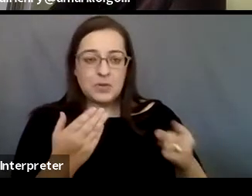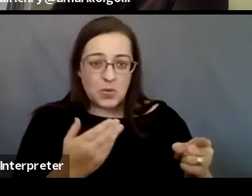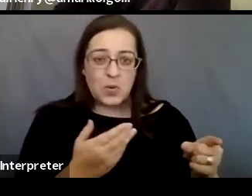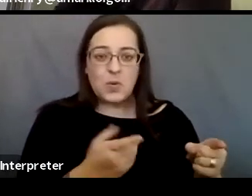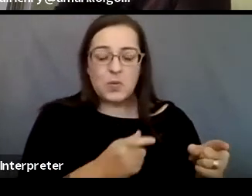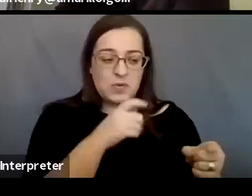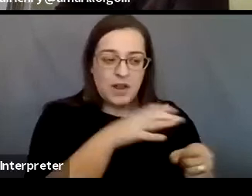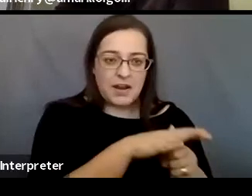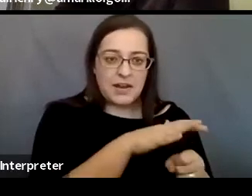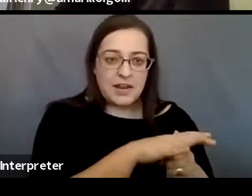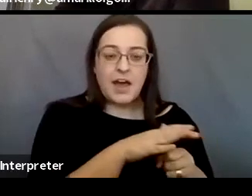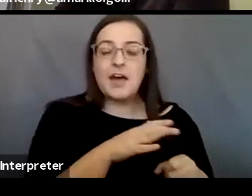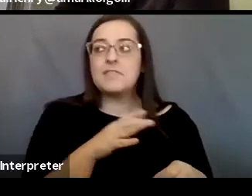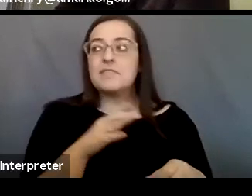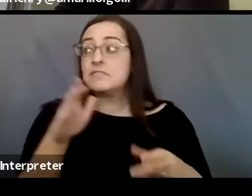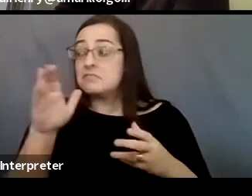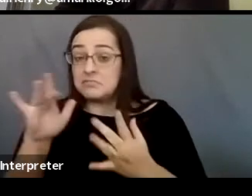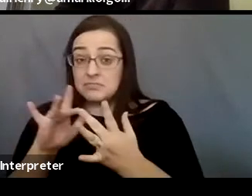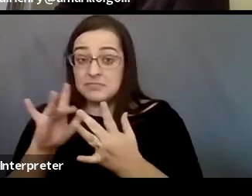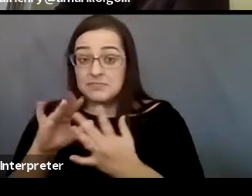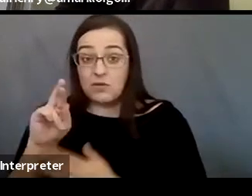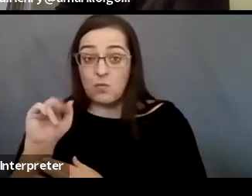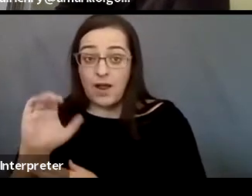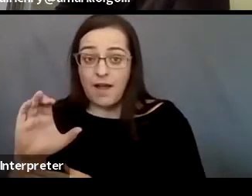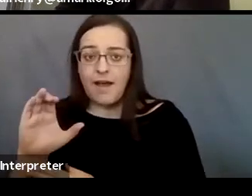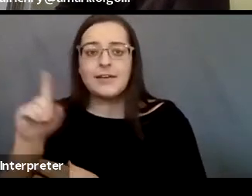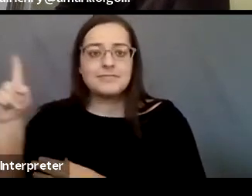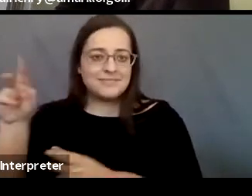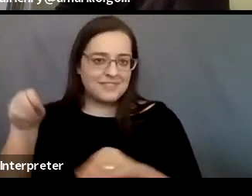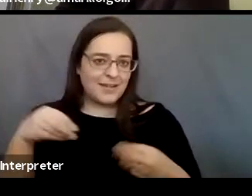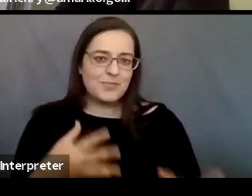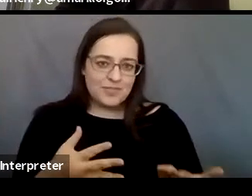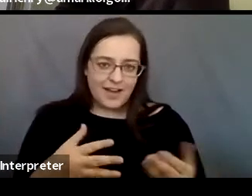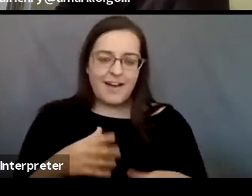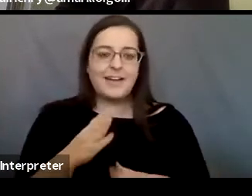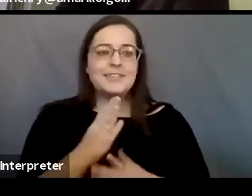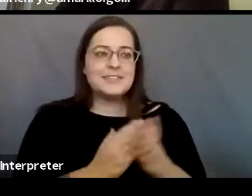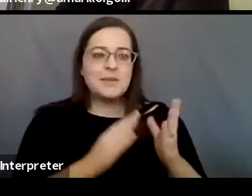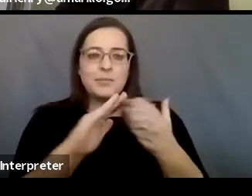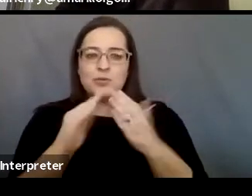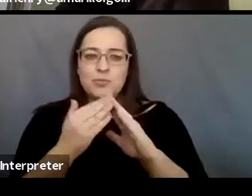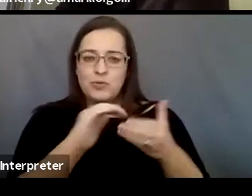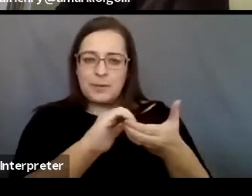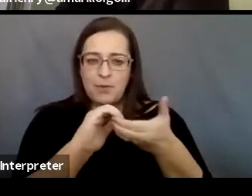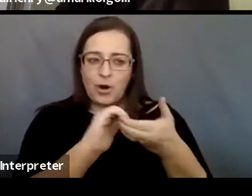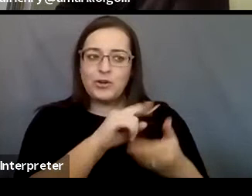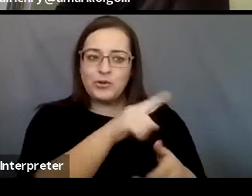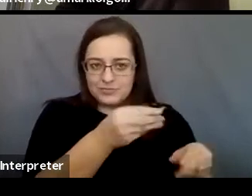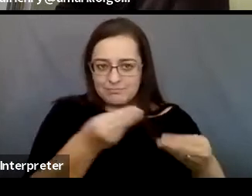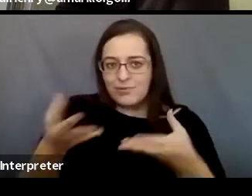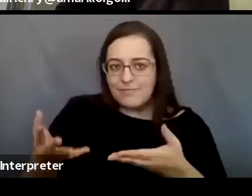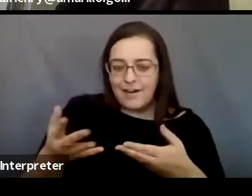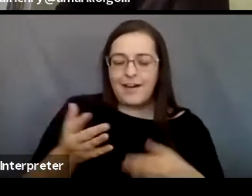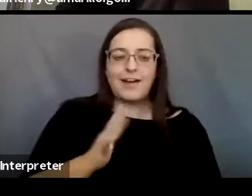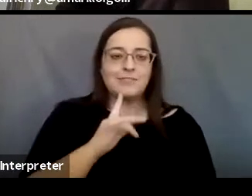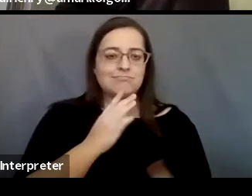shortage, but the RAC resources have helped us out there, as well as some of our community partners, and we're very appreciative of